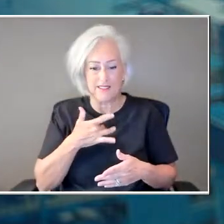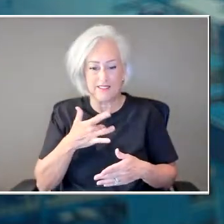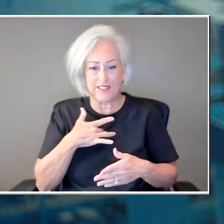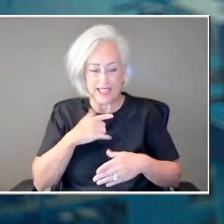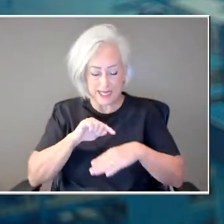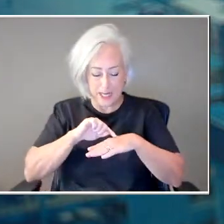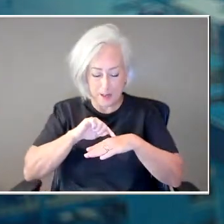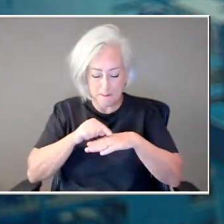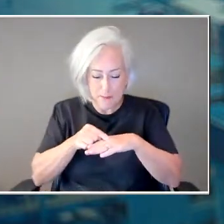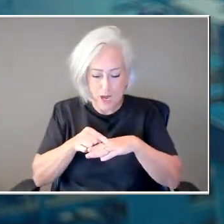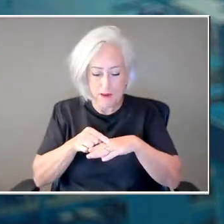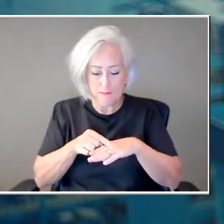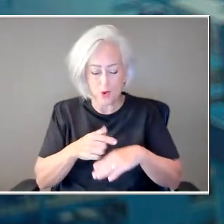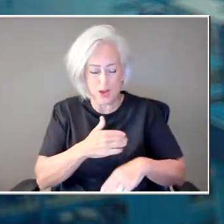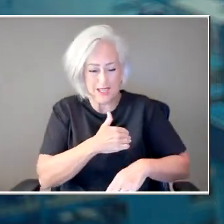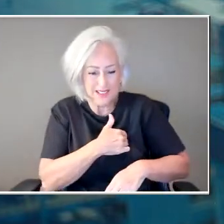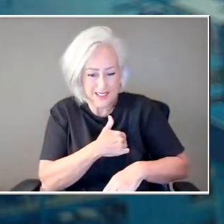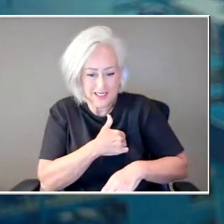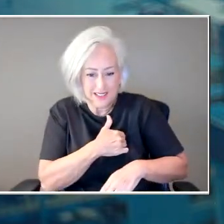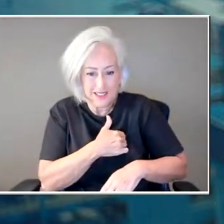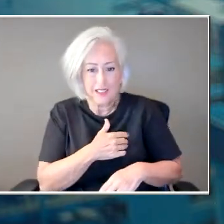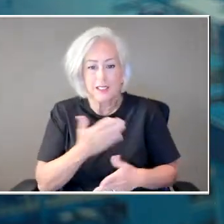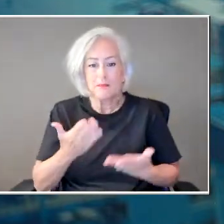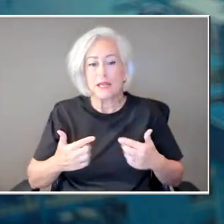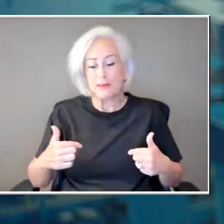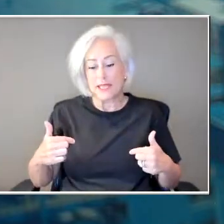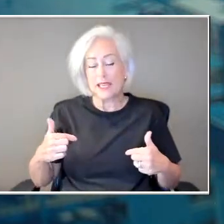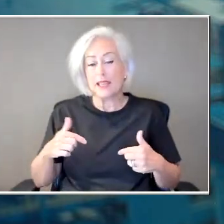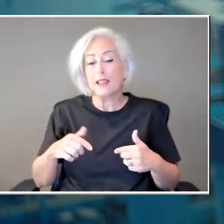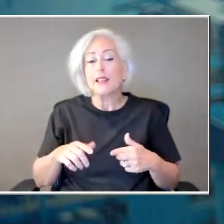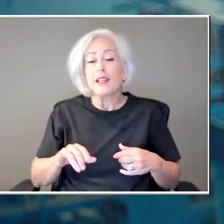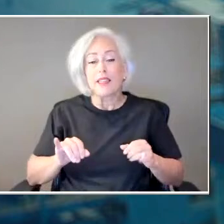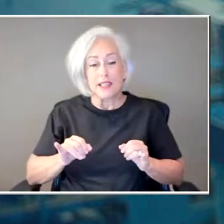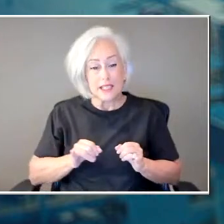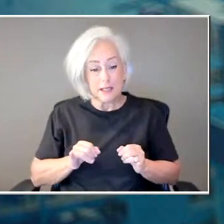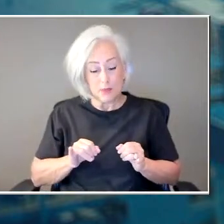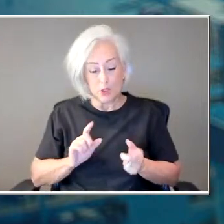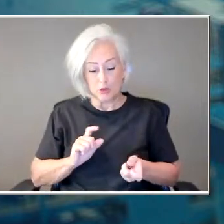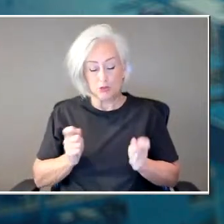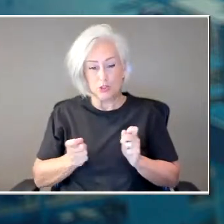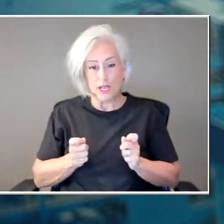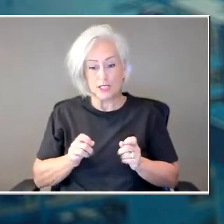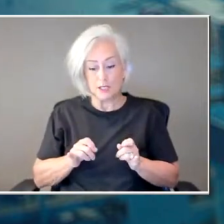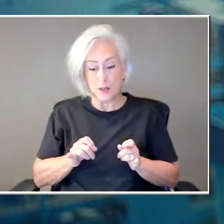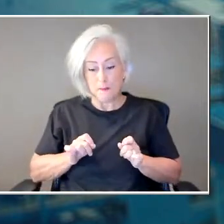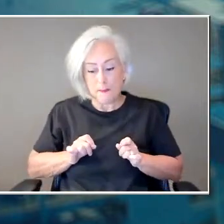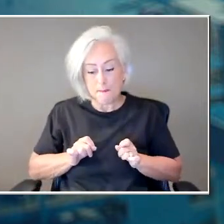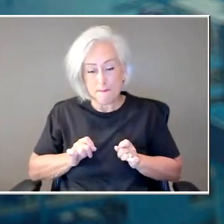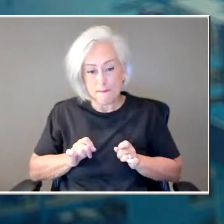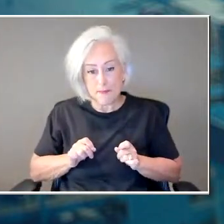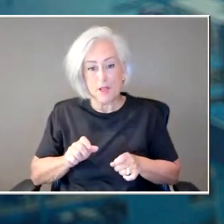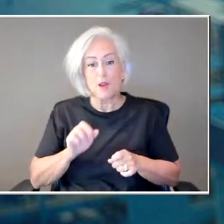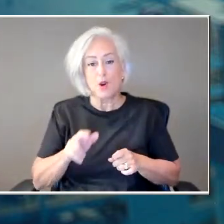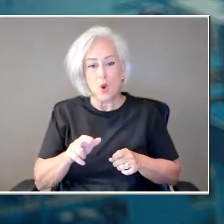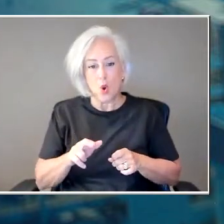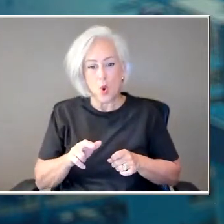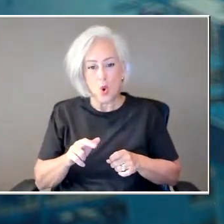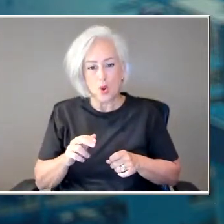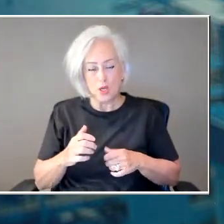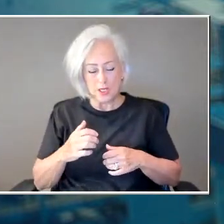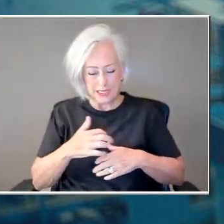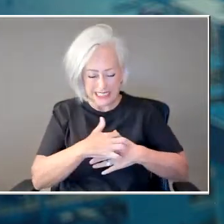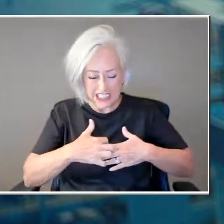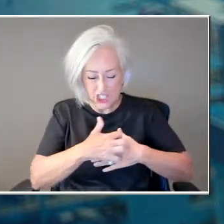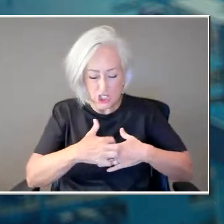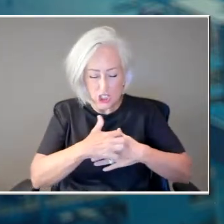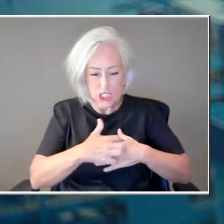firmness in the breast could be if there's nipple changes, if the nipple starts to invert where it was not once, or if there's crusting, it becomes itching